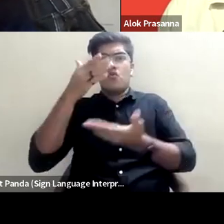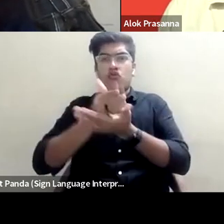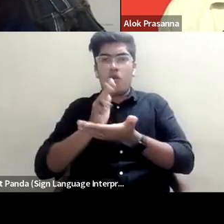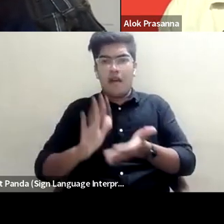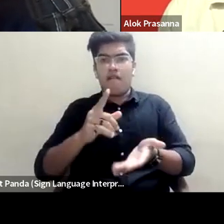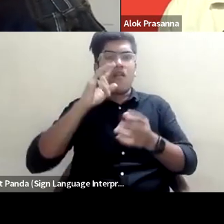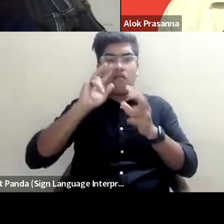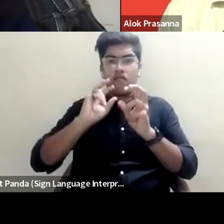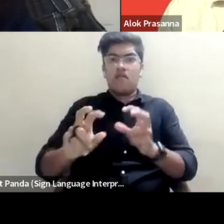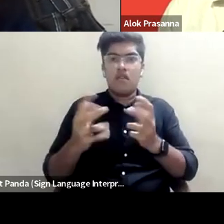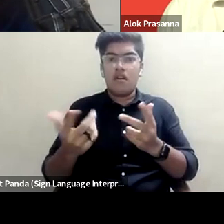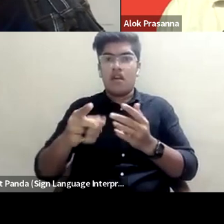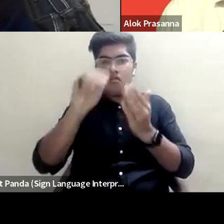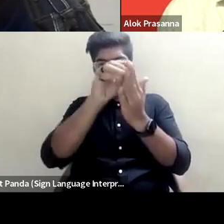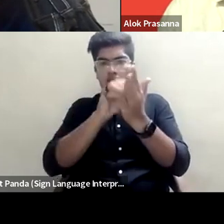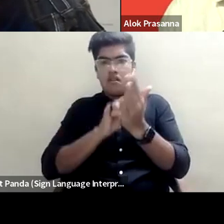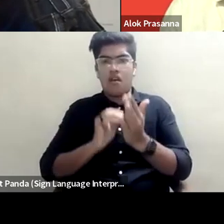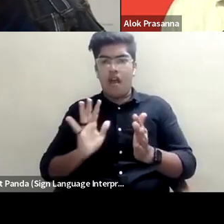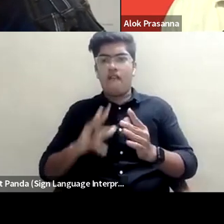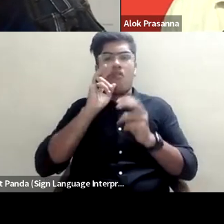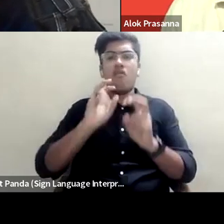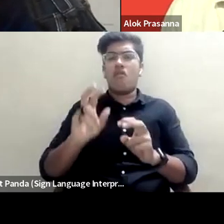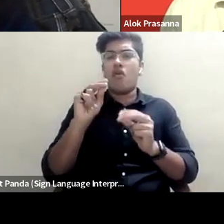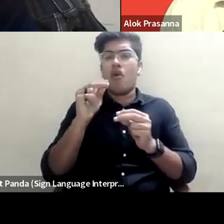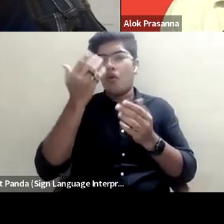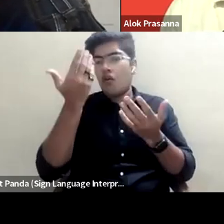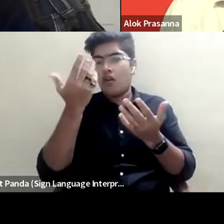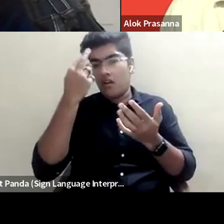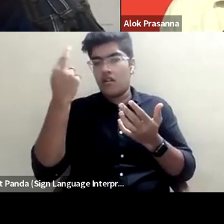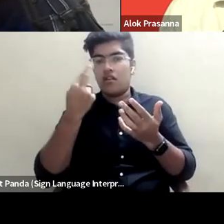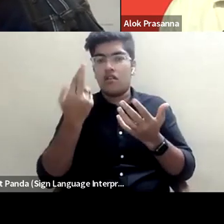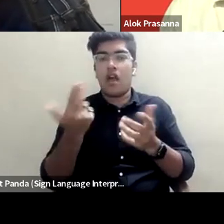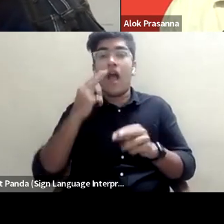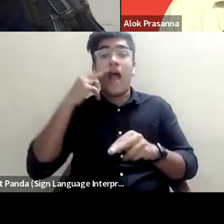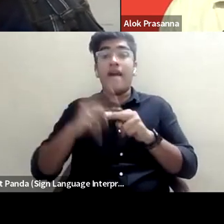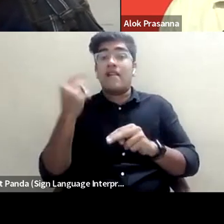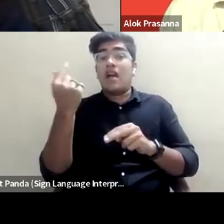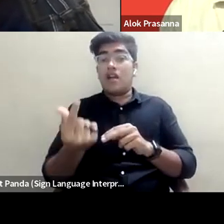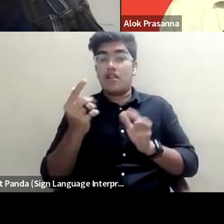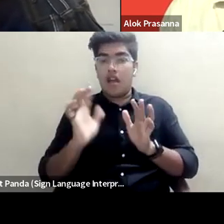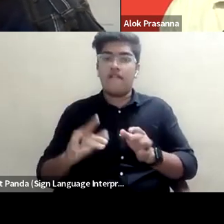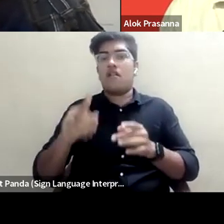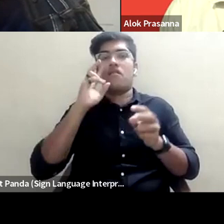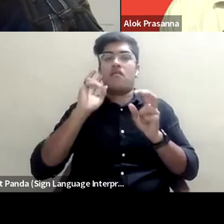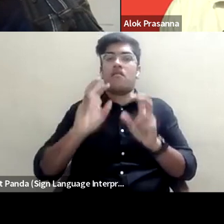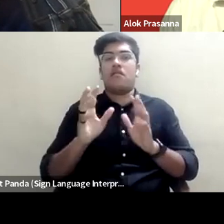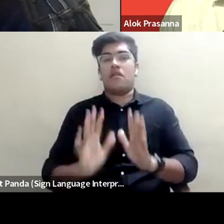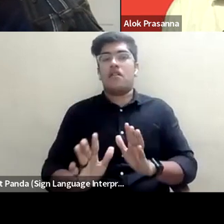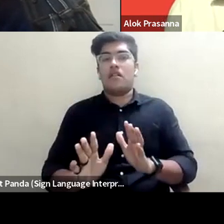which are listed on the diary. They are going and saying that they will only look at urgent matters, which means cases which are